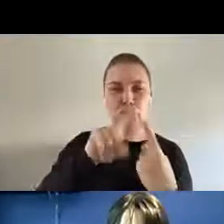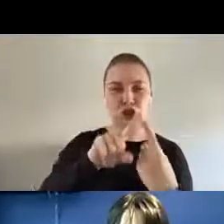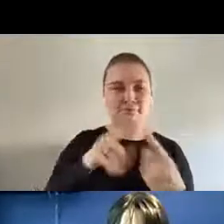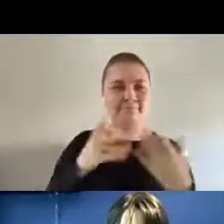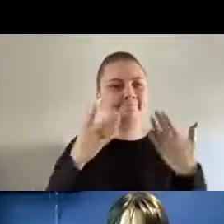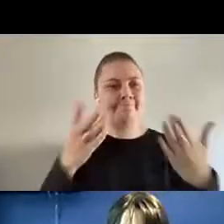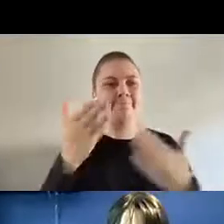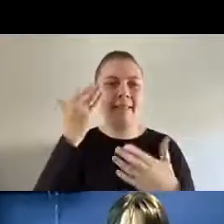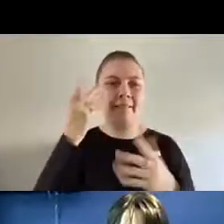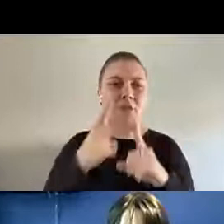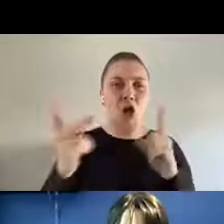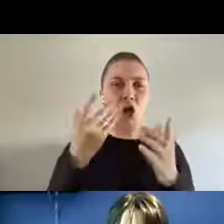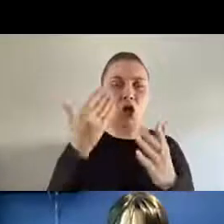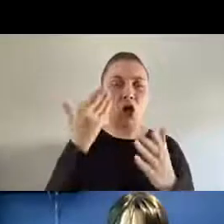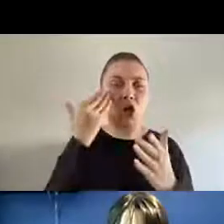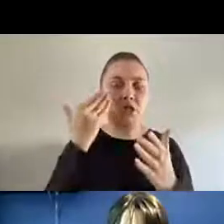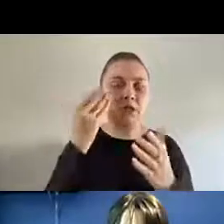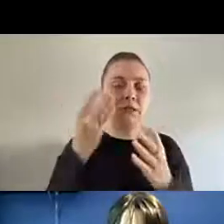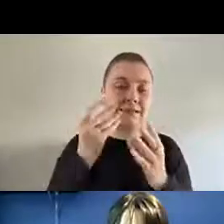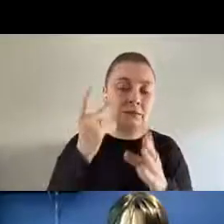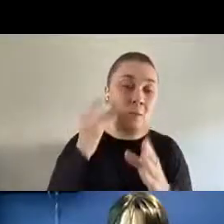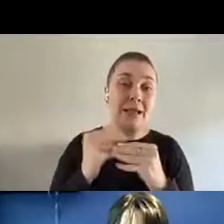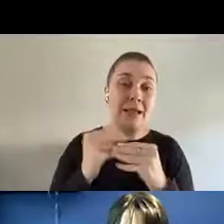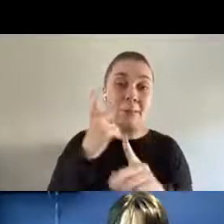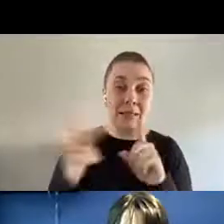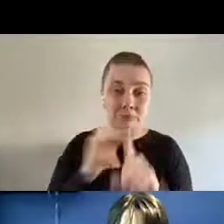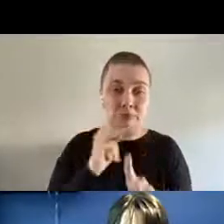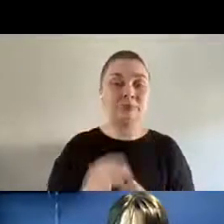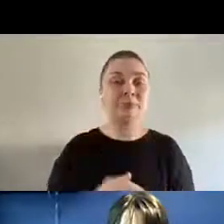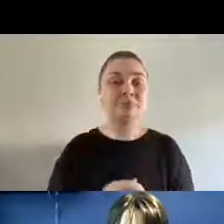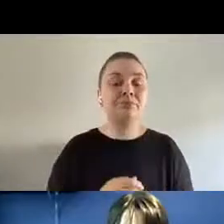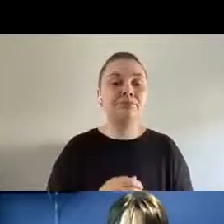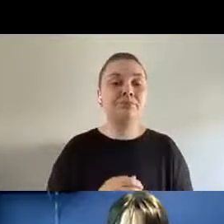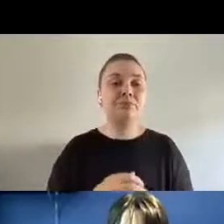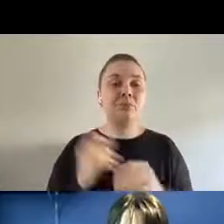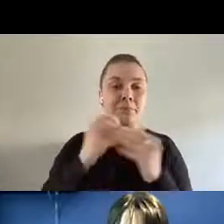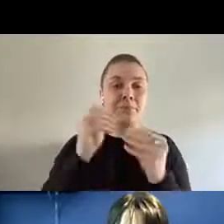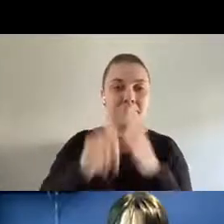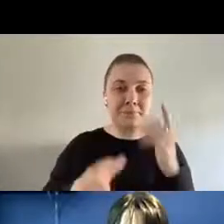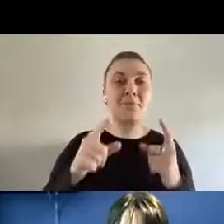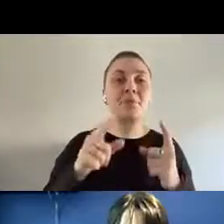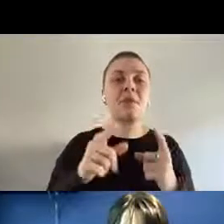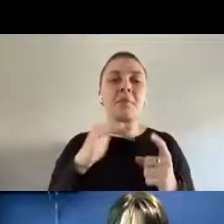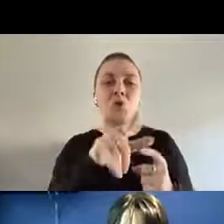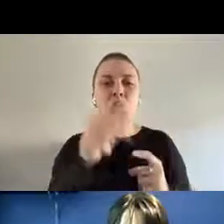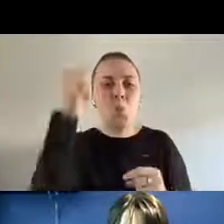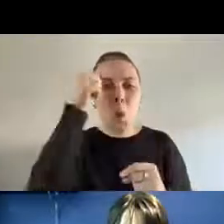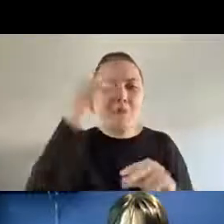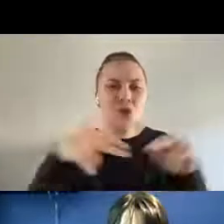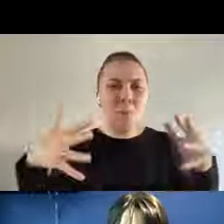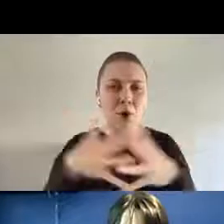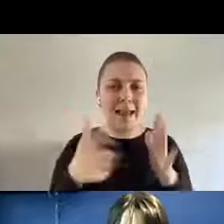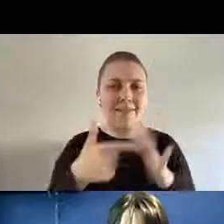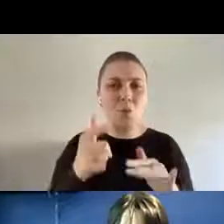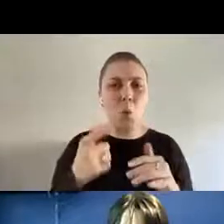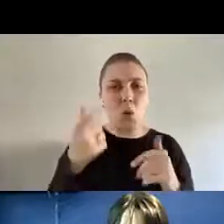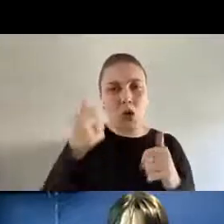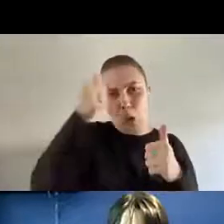violence against women with disabilities. And as we know from the Change the Story framework, and as many of you might know if you're familiar with prevention,